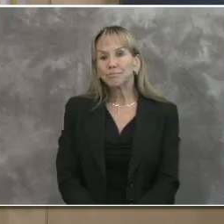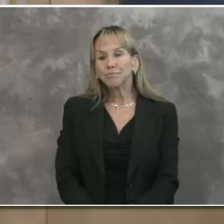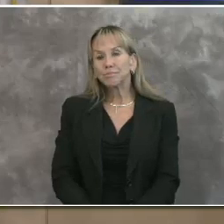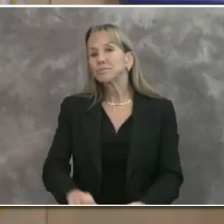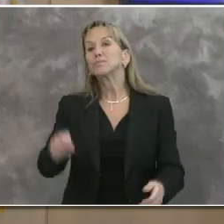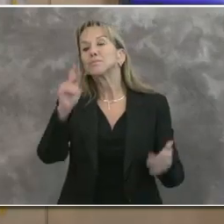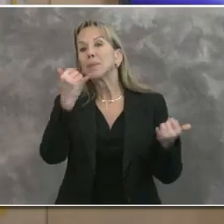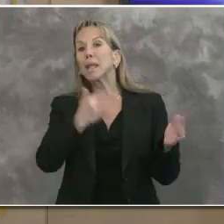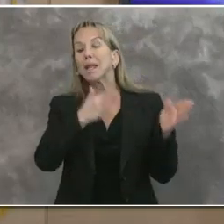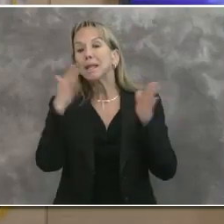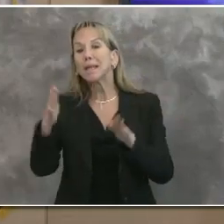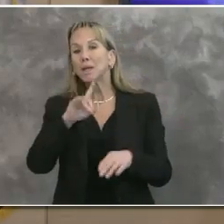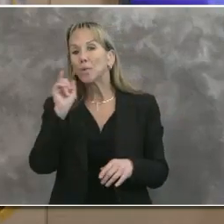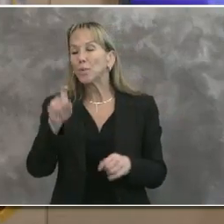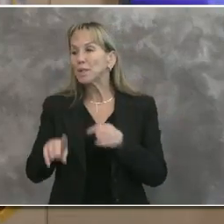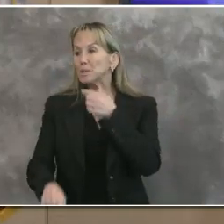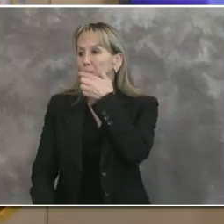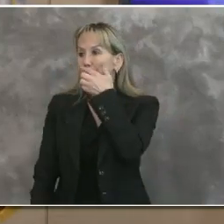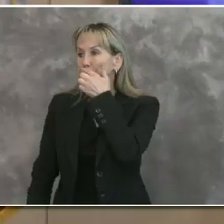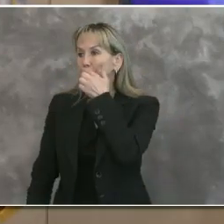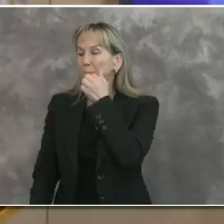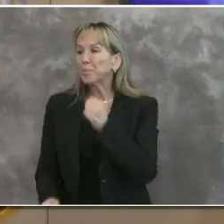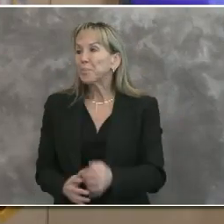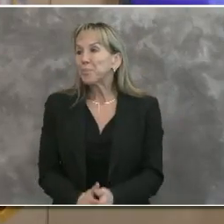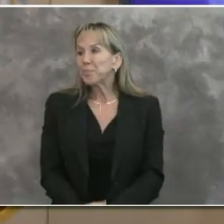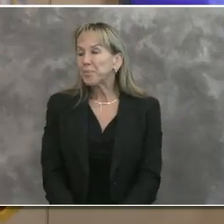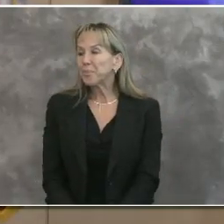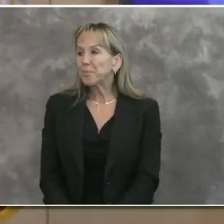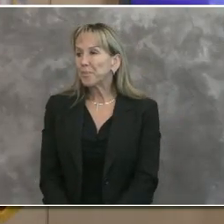Okay, let's go to the next question.